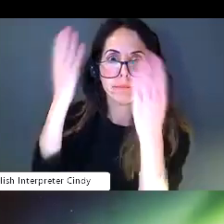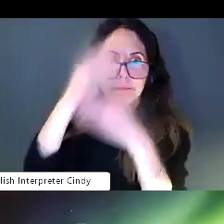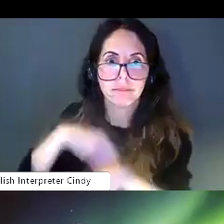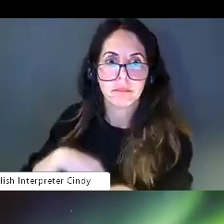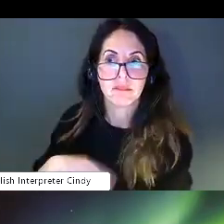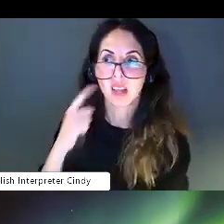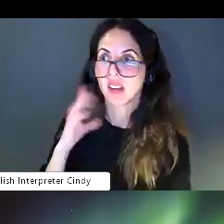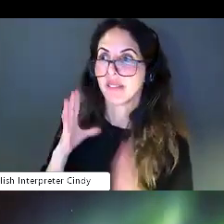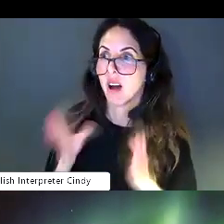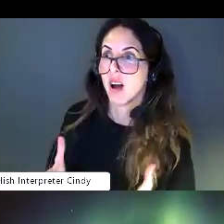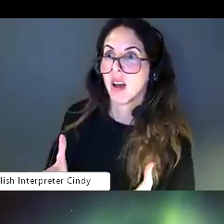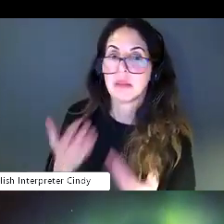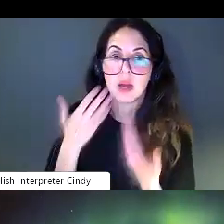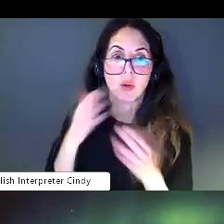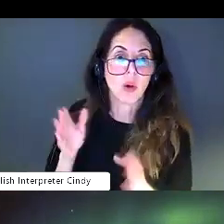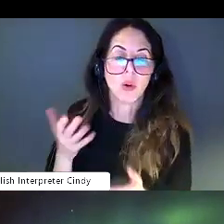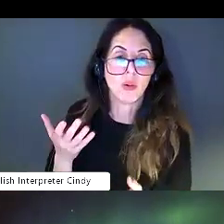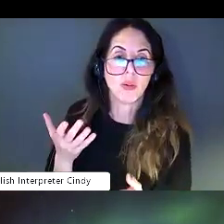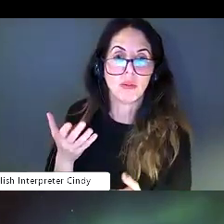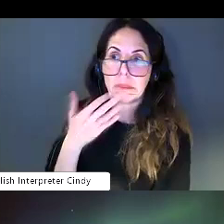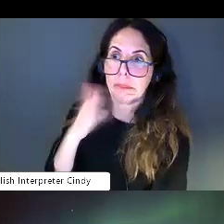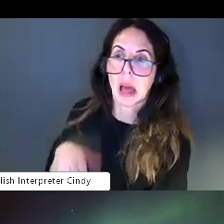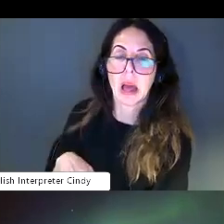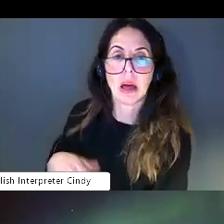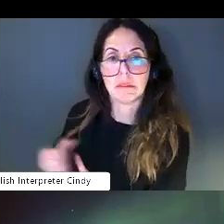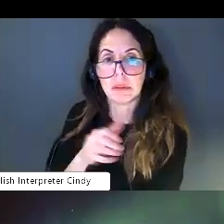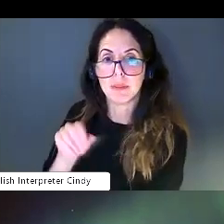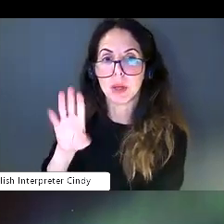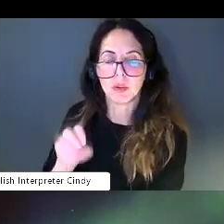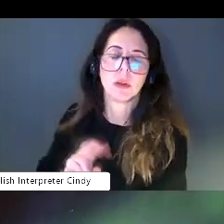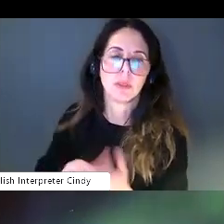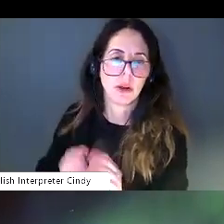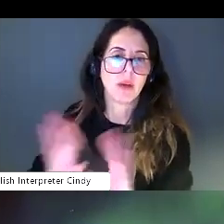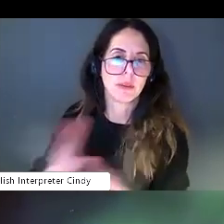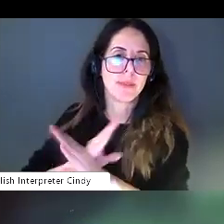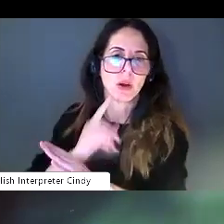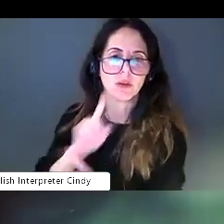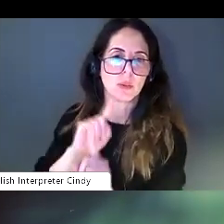maltreated, and that would obviously be a major barrier to reporting.